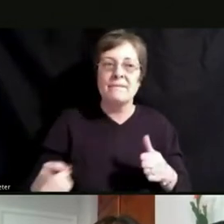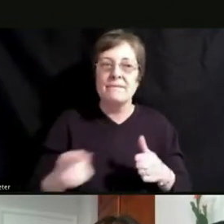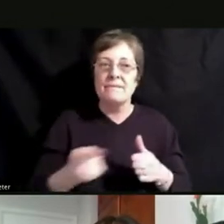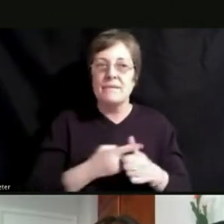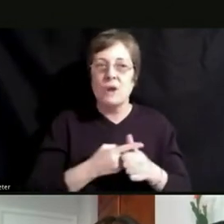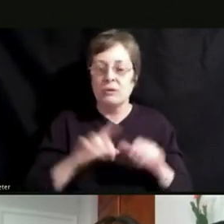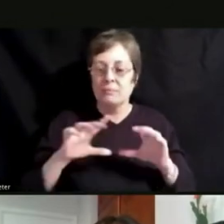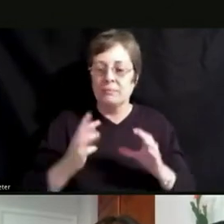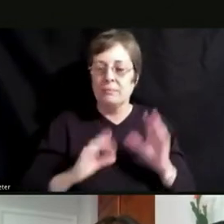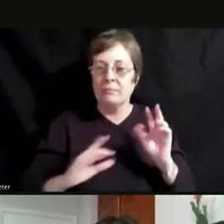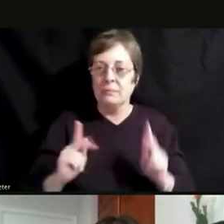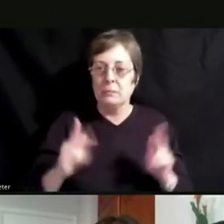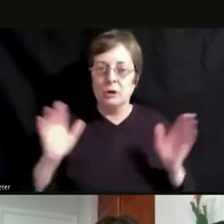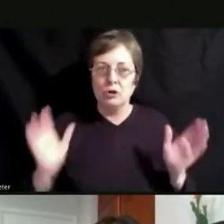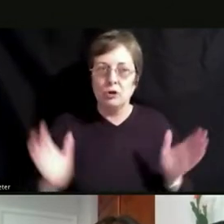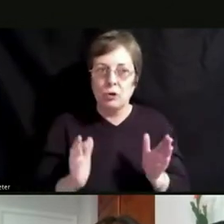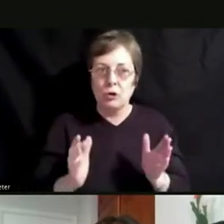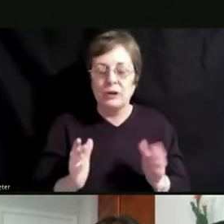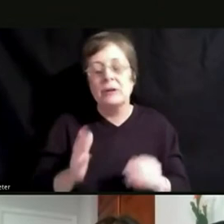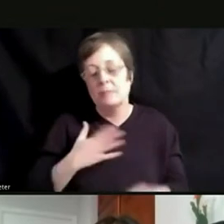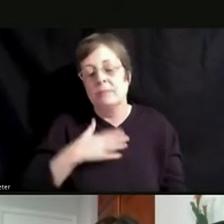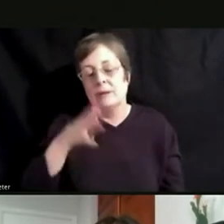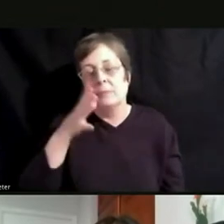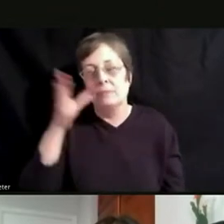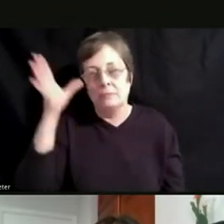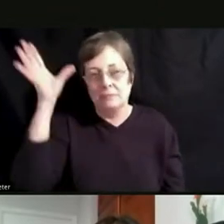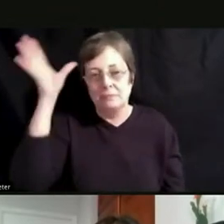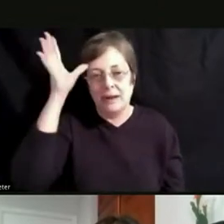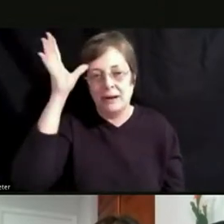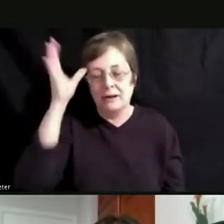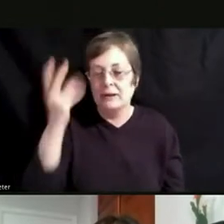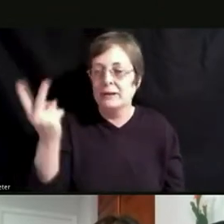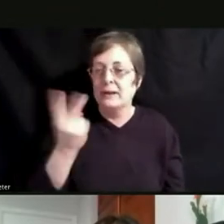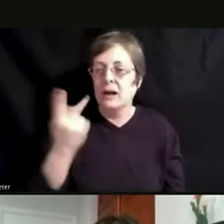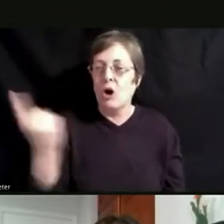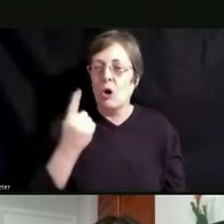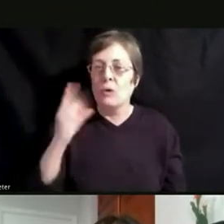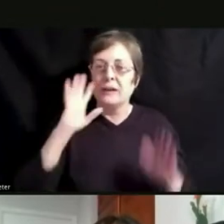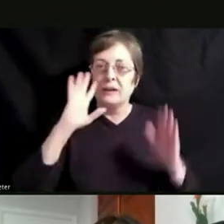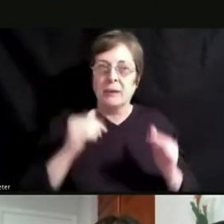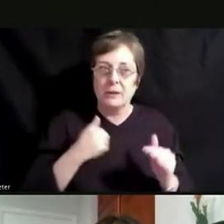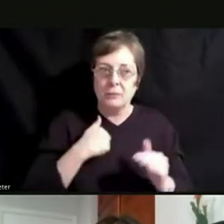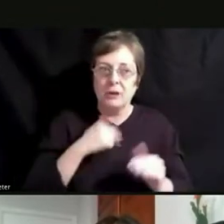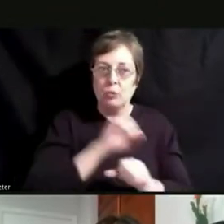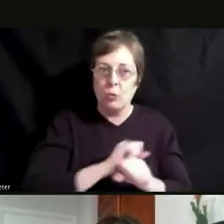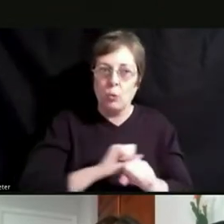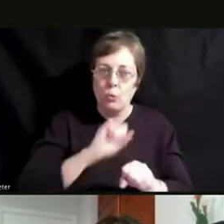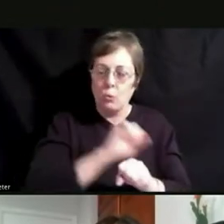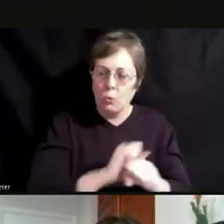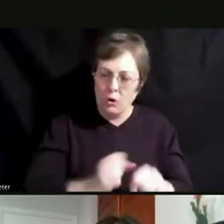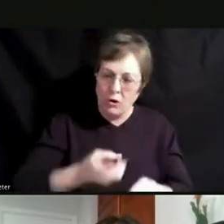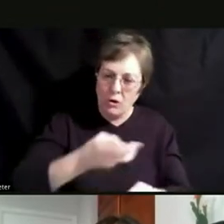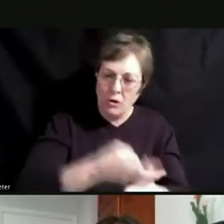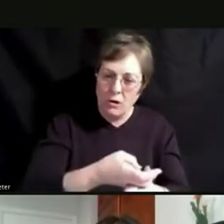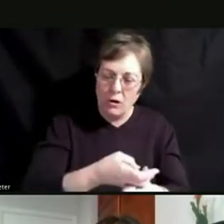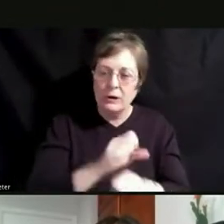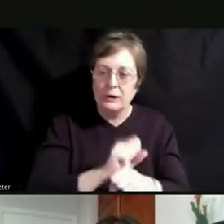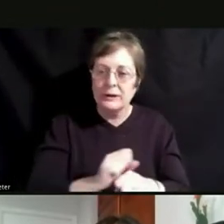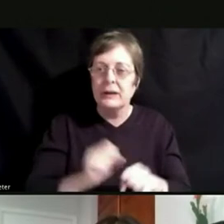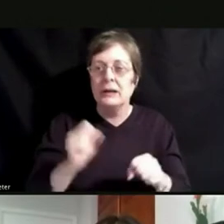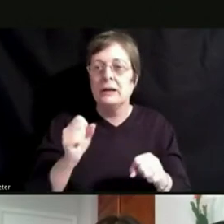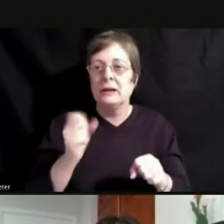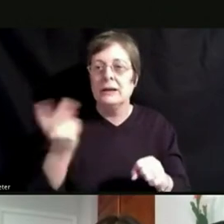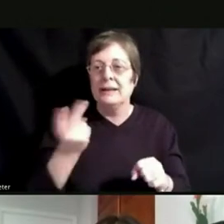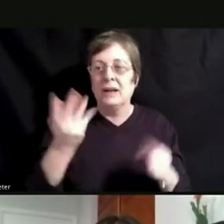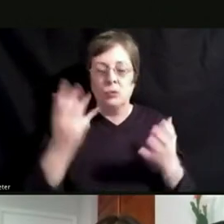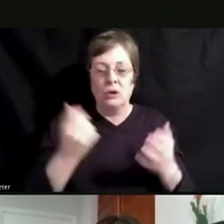really encouraged me, that would be my parents. They always expected me to work really, really hard. And they always wanted me to have